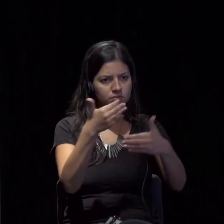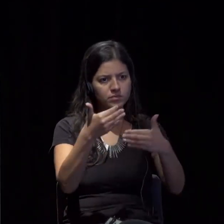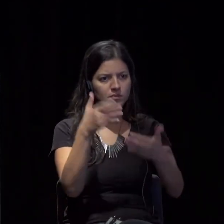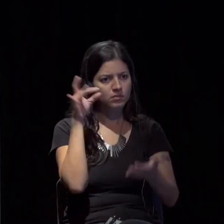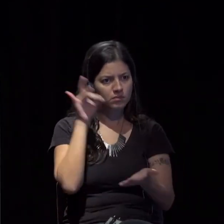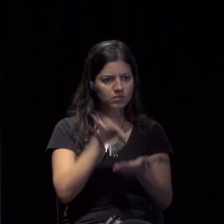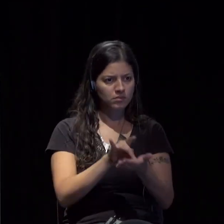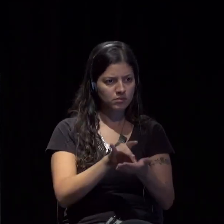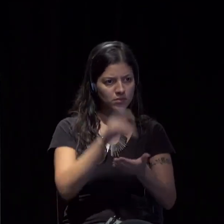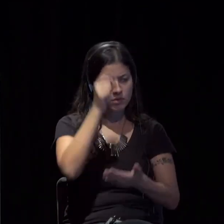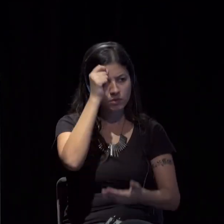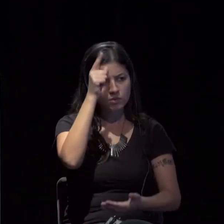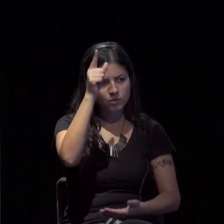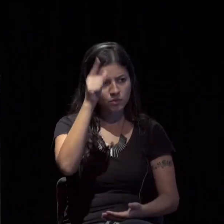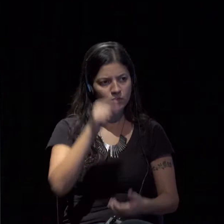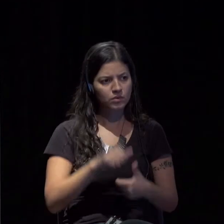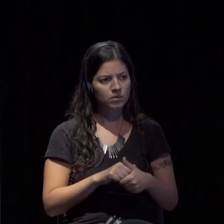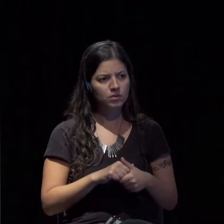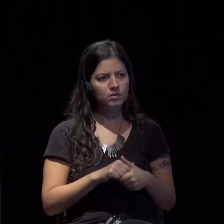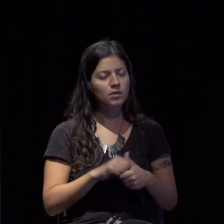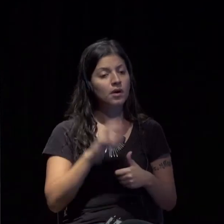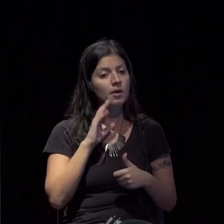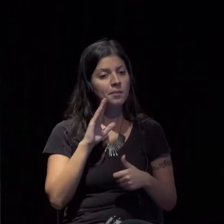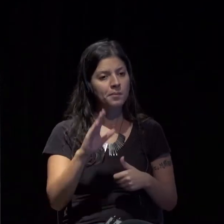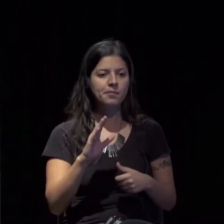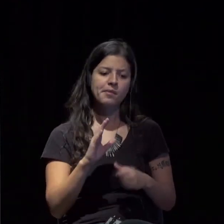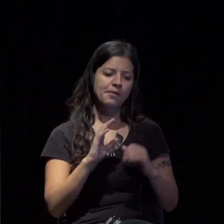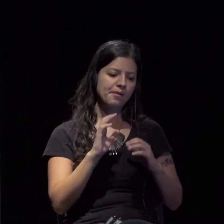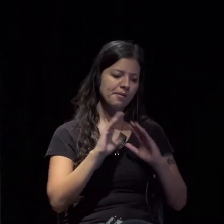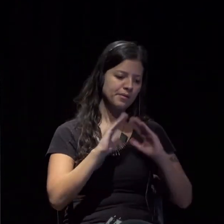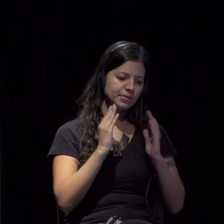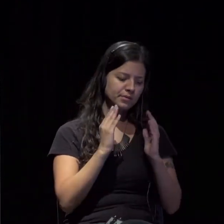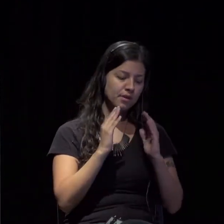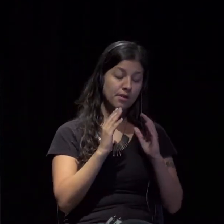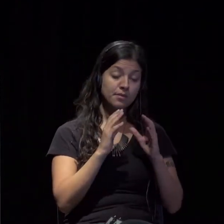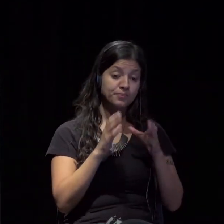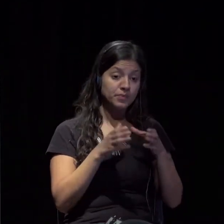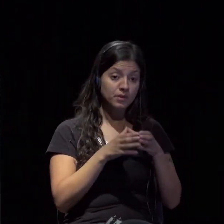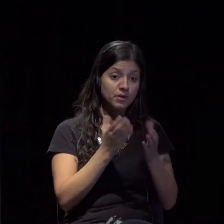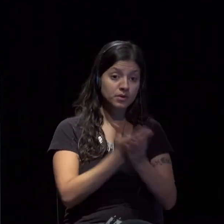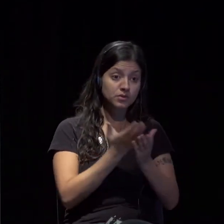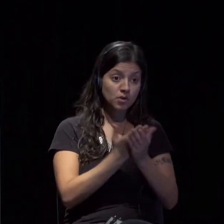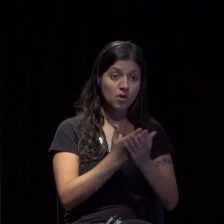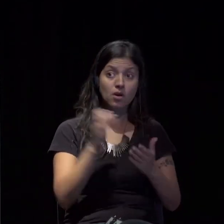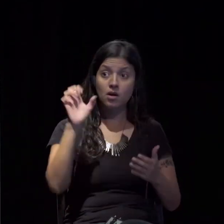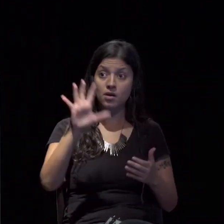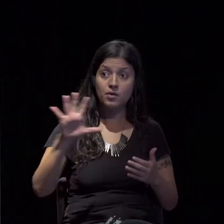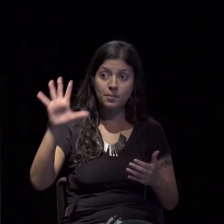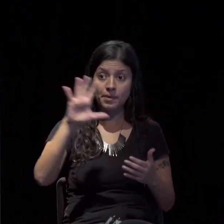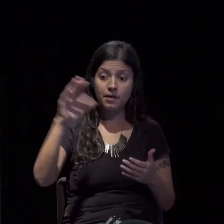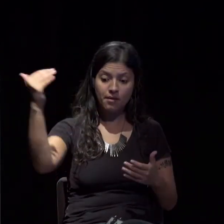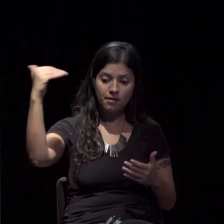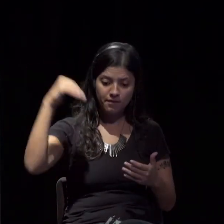art schools, experimented with the forms and techniques of indigenous arts and crafts.